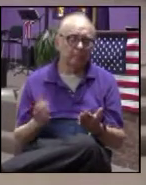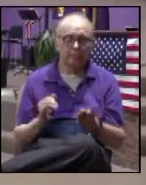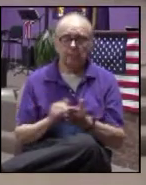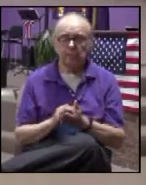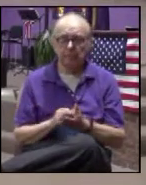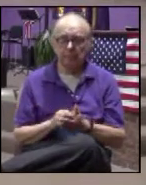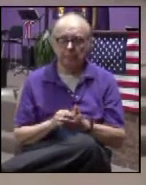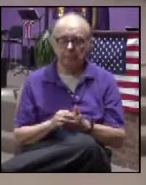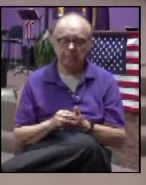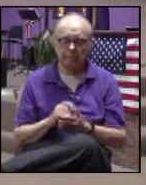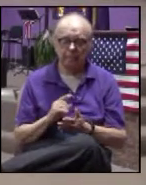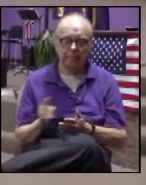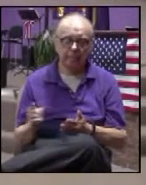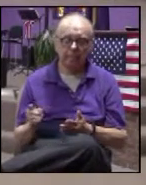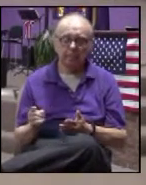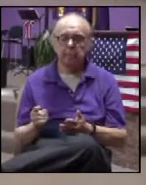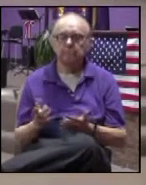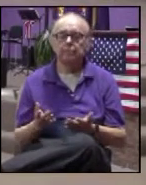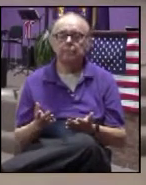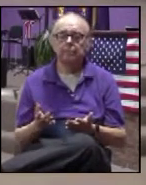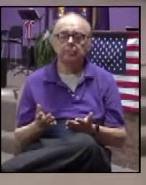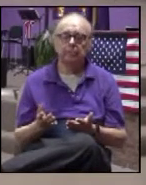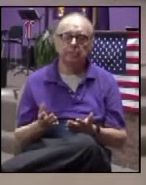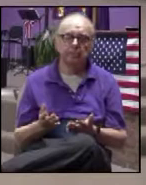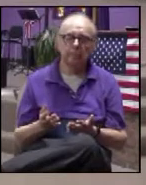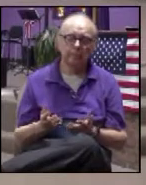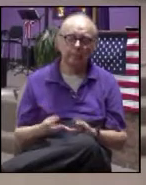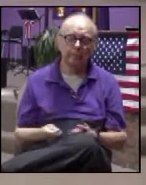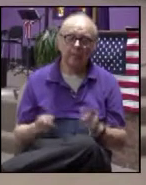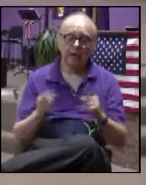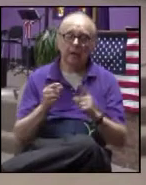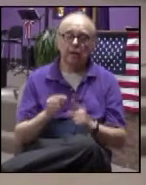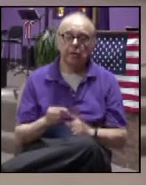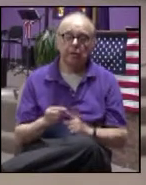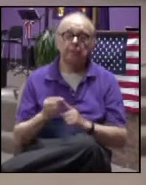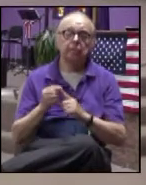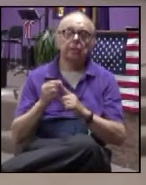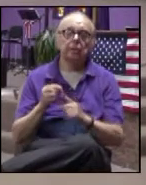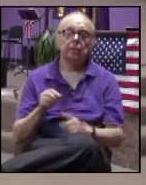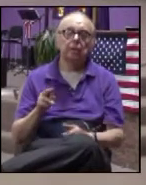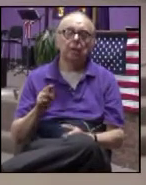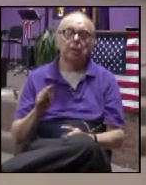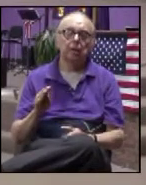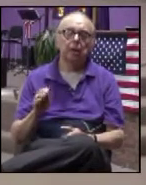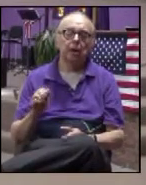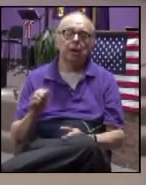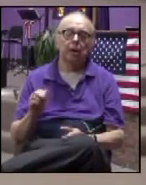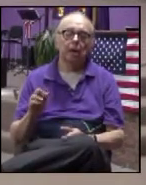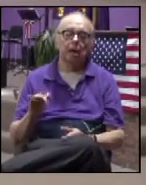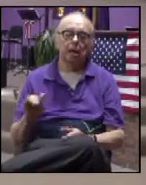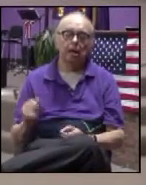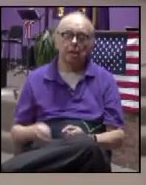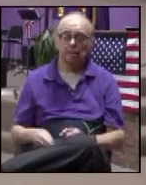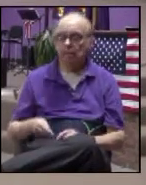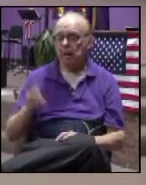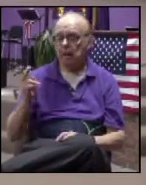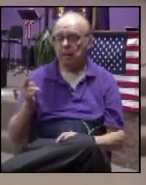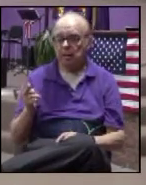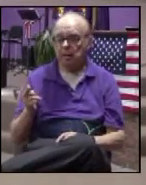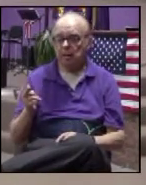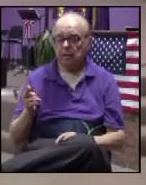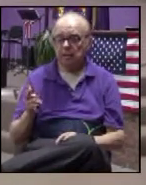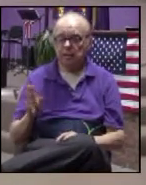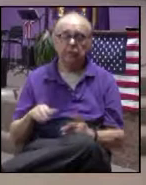that there was a very special rabbi, the highest that you could